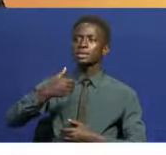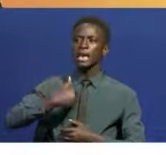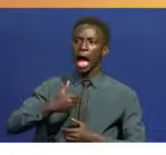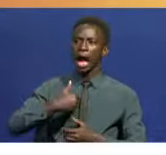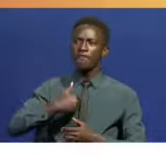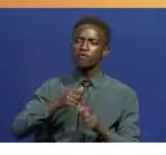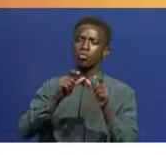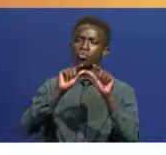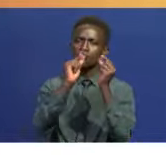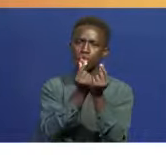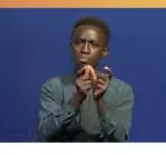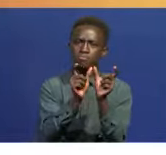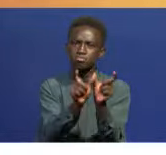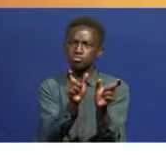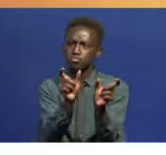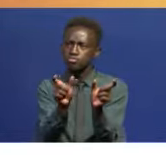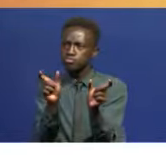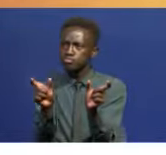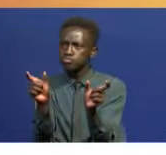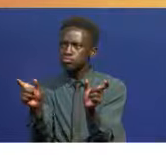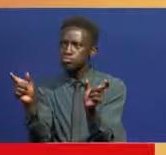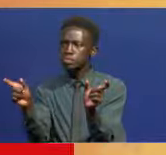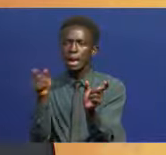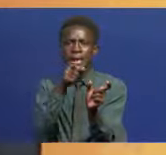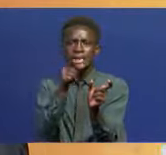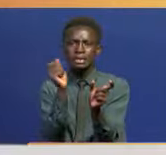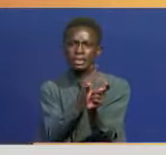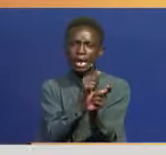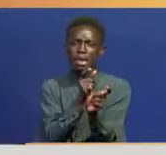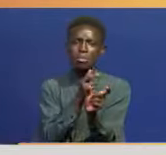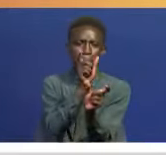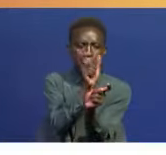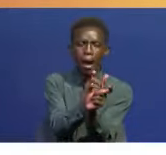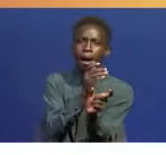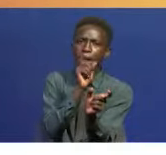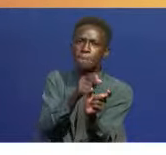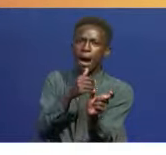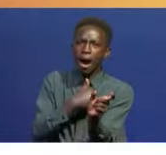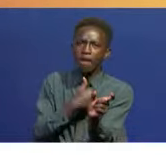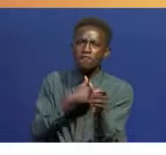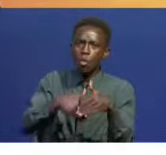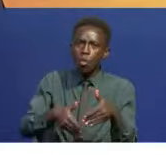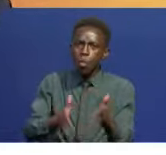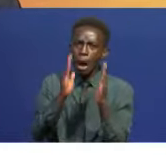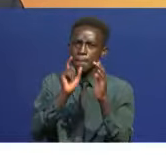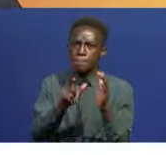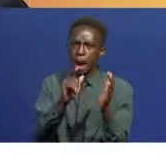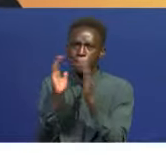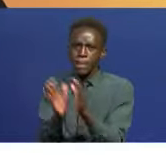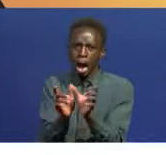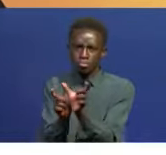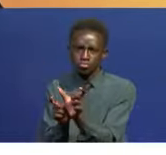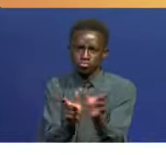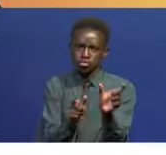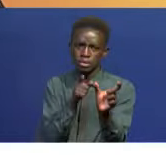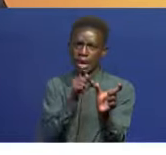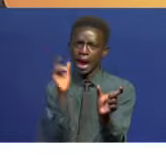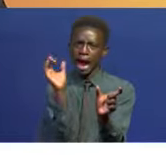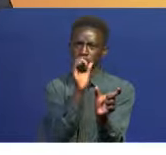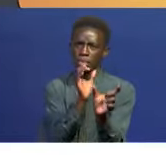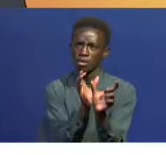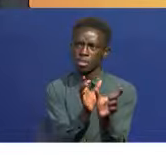salary, whatever, minimum wage. There shouldn't be a way of segmenting these clients. Banks, as he was saying, we can